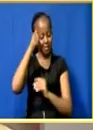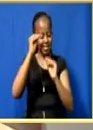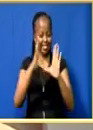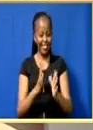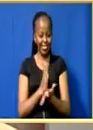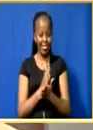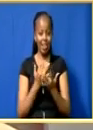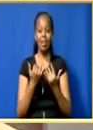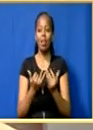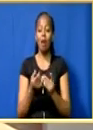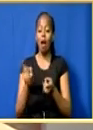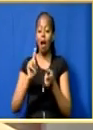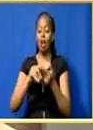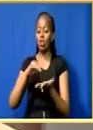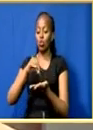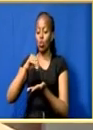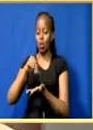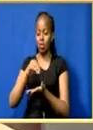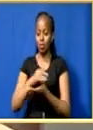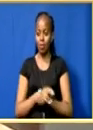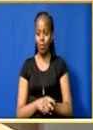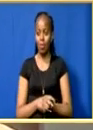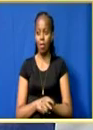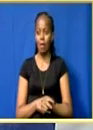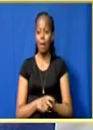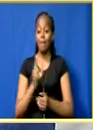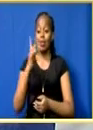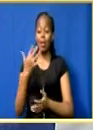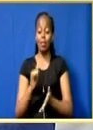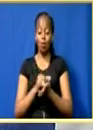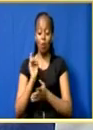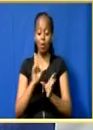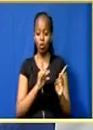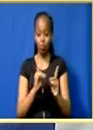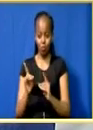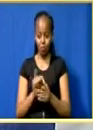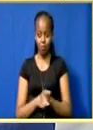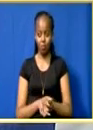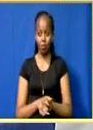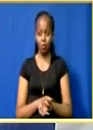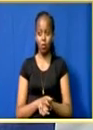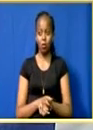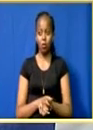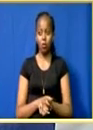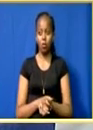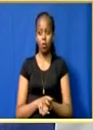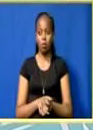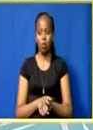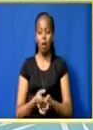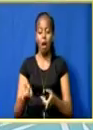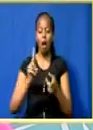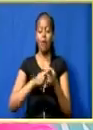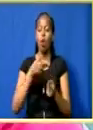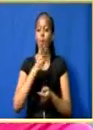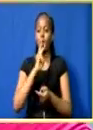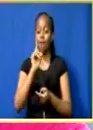So add some salt. Okay, I've added. So the first thing you want to do, Chico, yes, was to put water